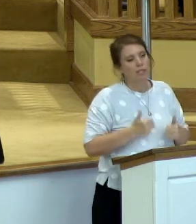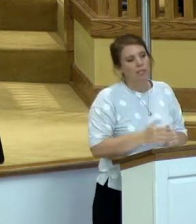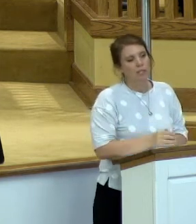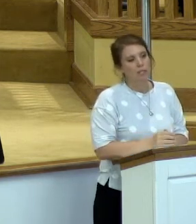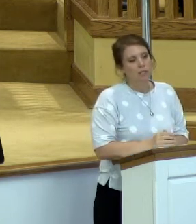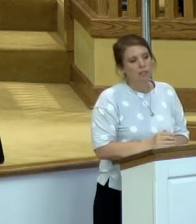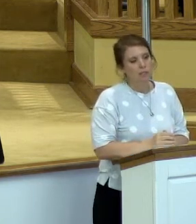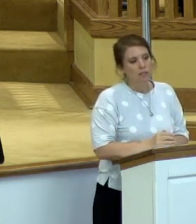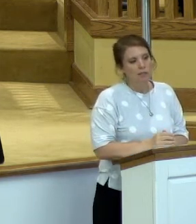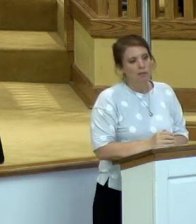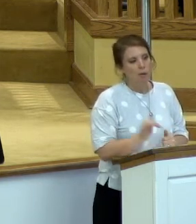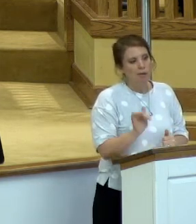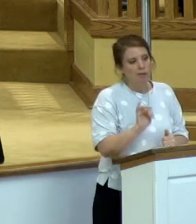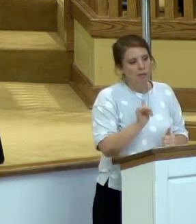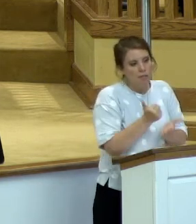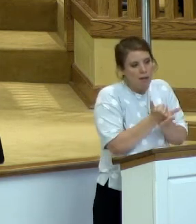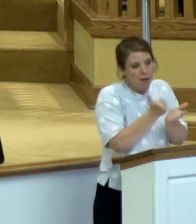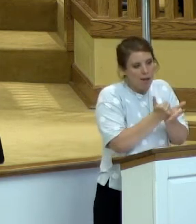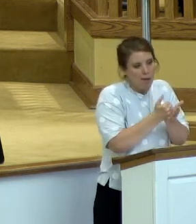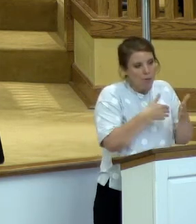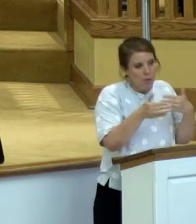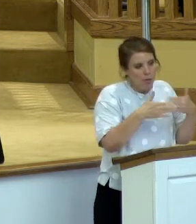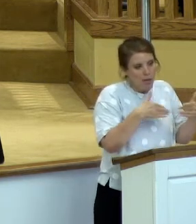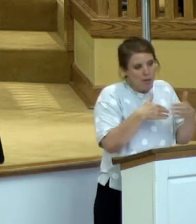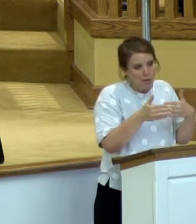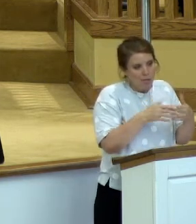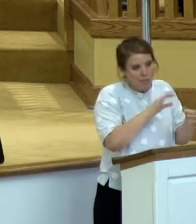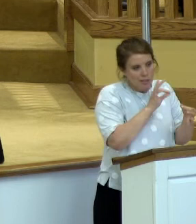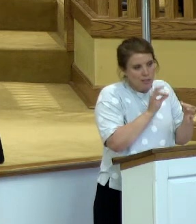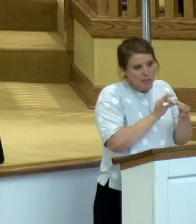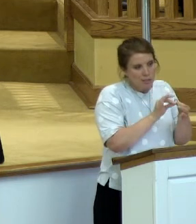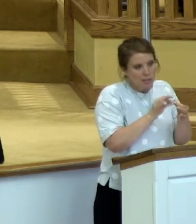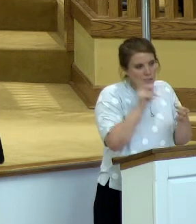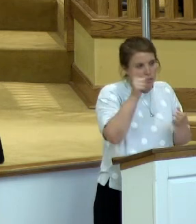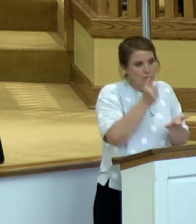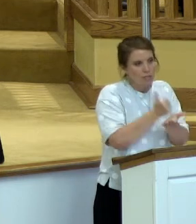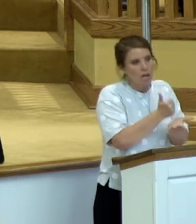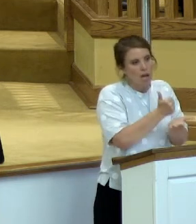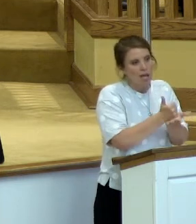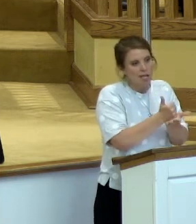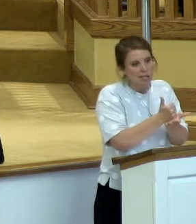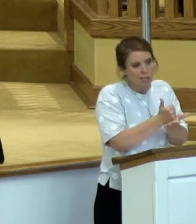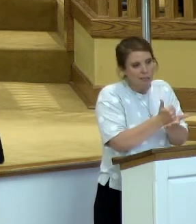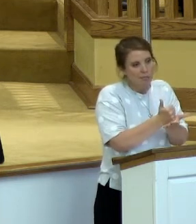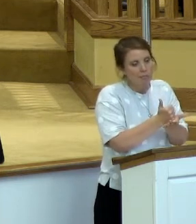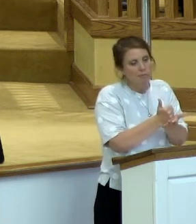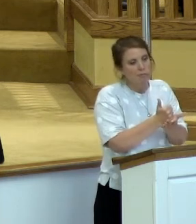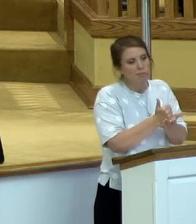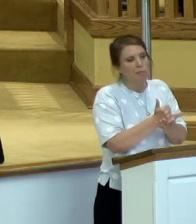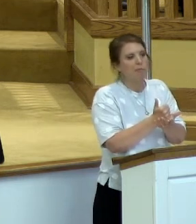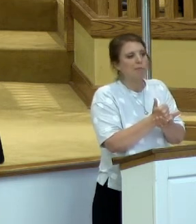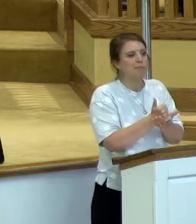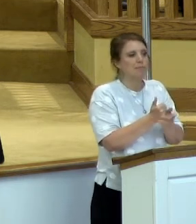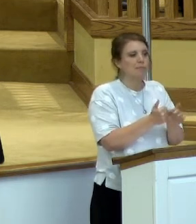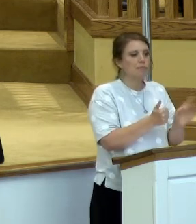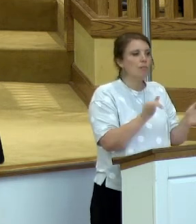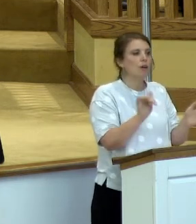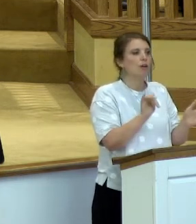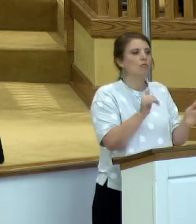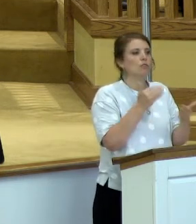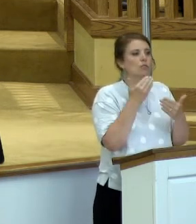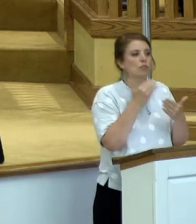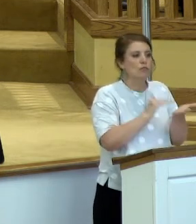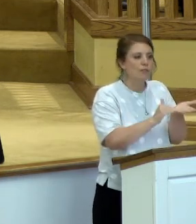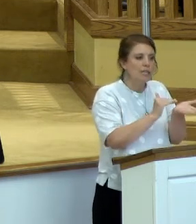me, and I want you to control my life. I want to fight against anger and all that stuff. Also, sometimes the altar is a good place to ask for a specific need,